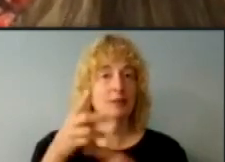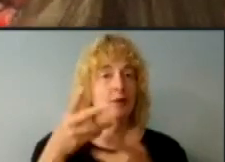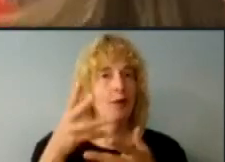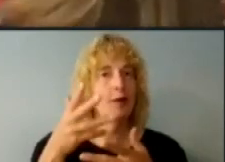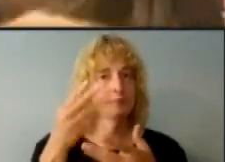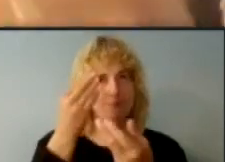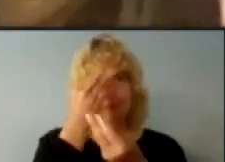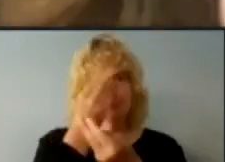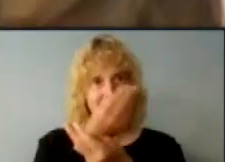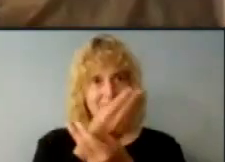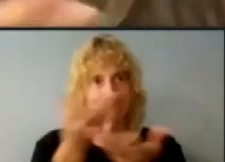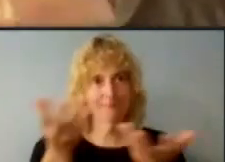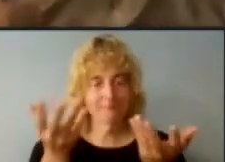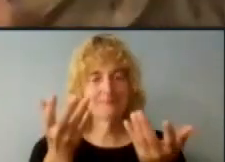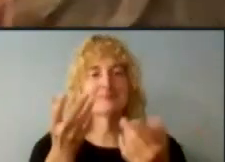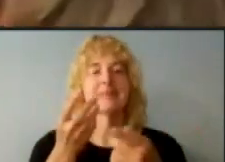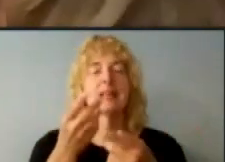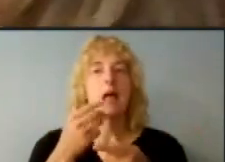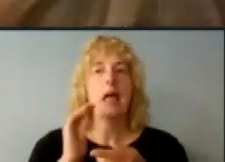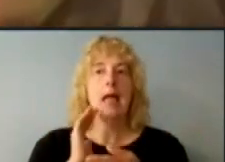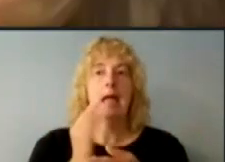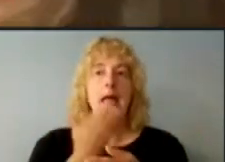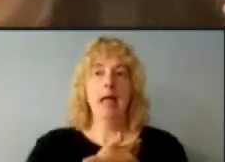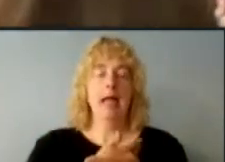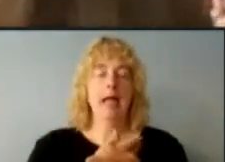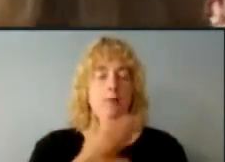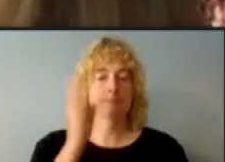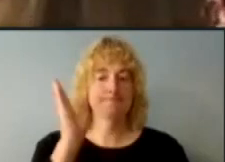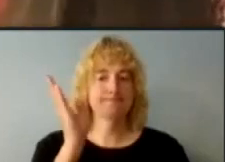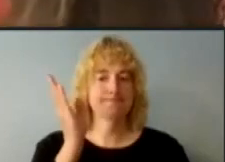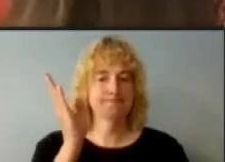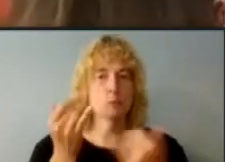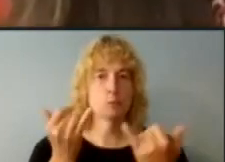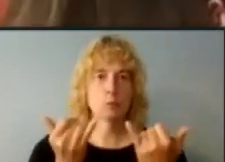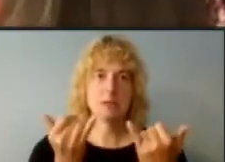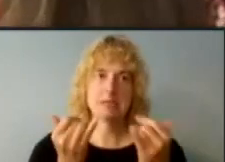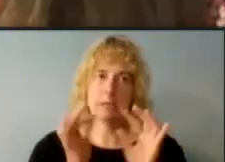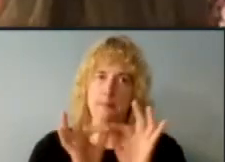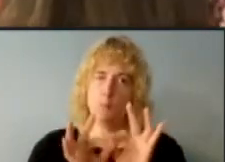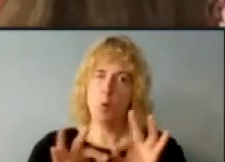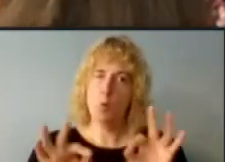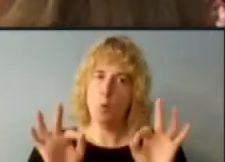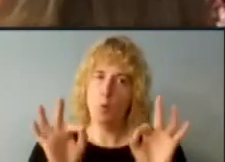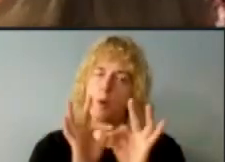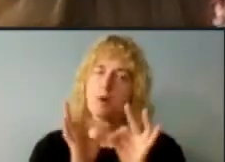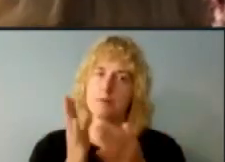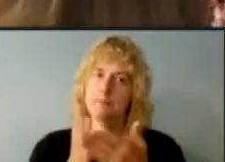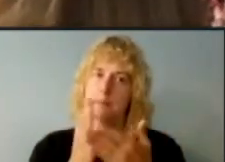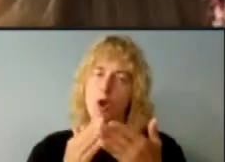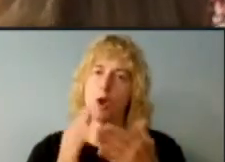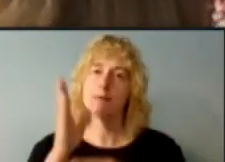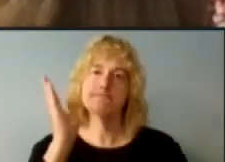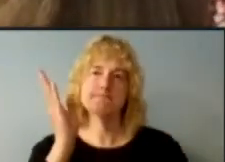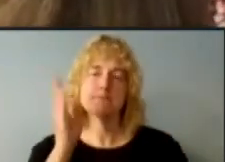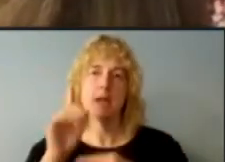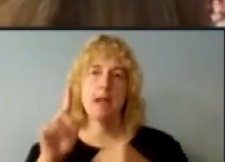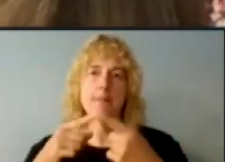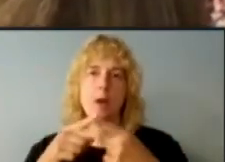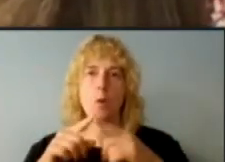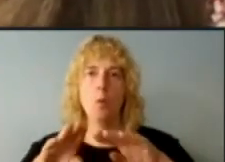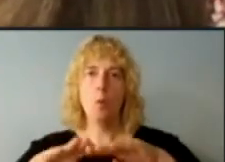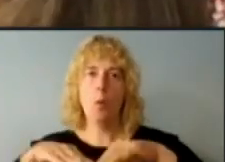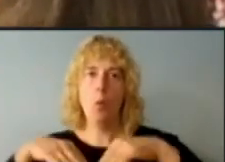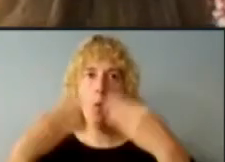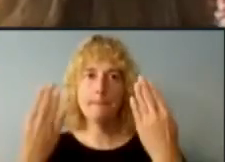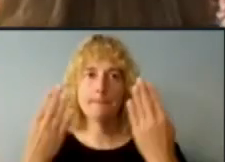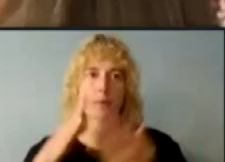our segment today is very important. We're talking about reopening schools from the medical perspective. So we are